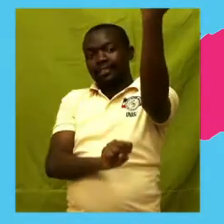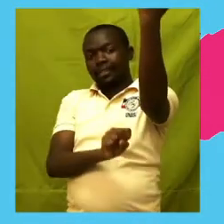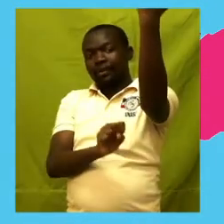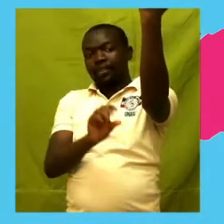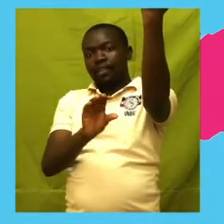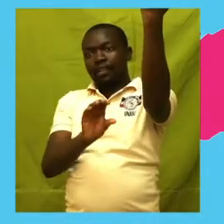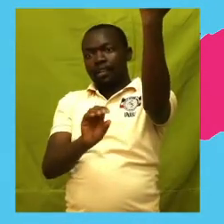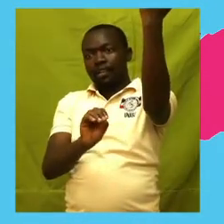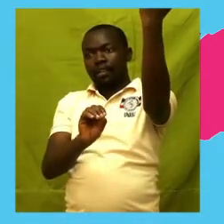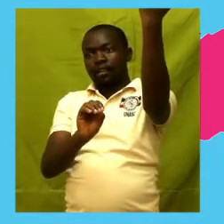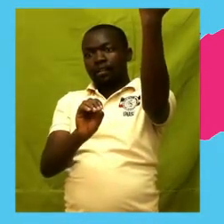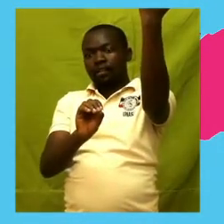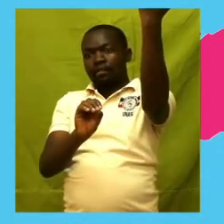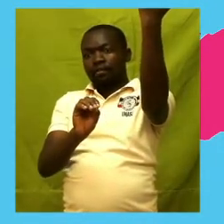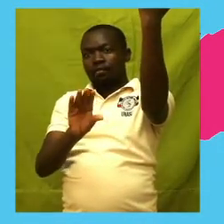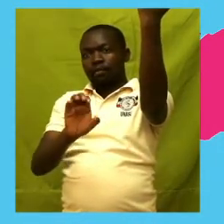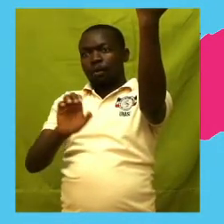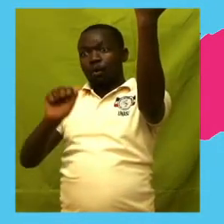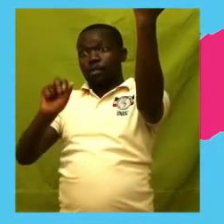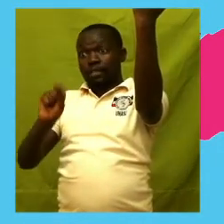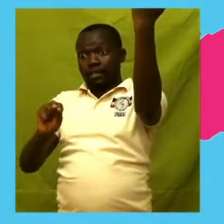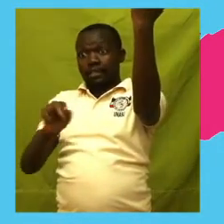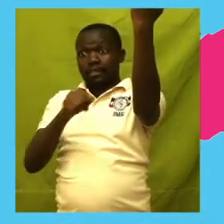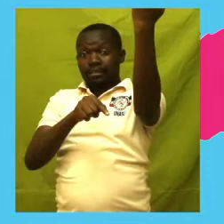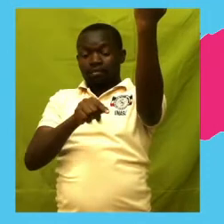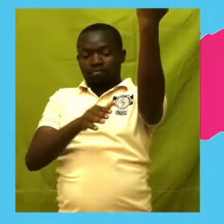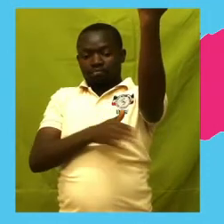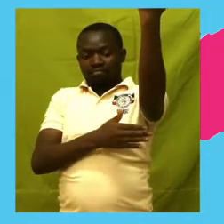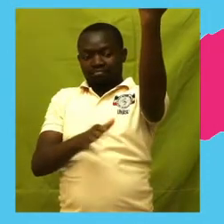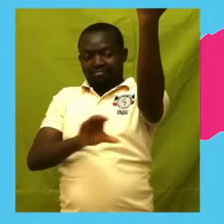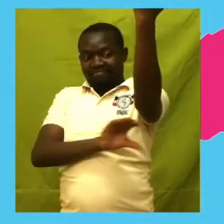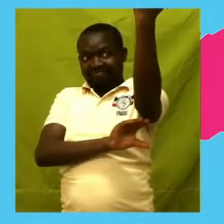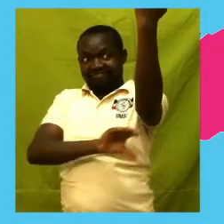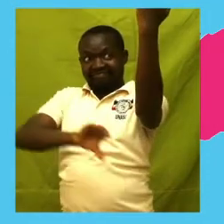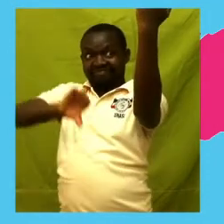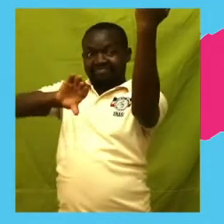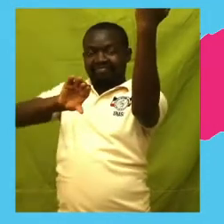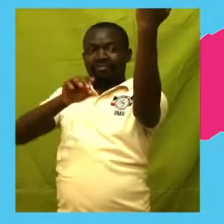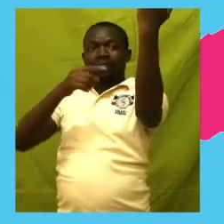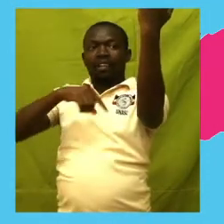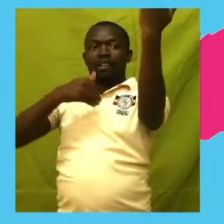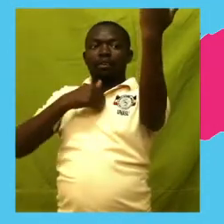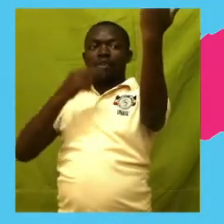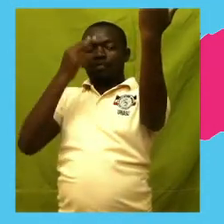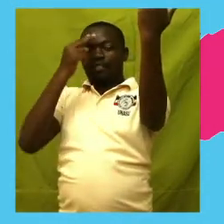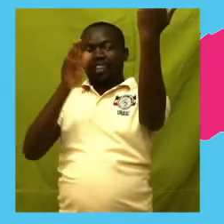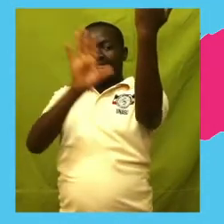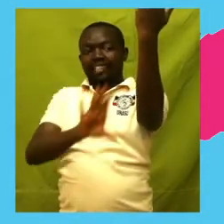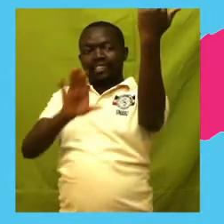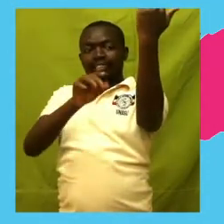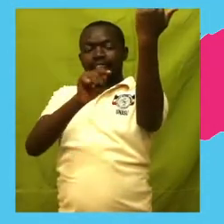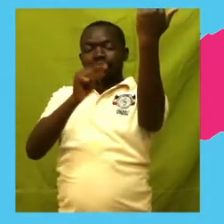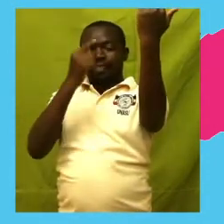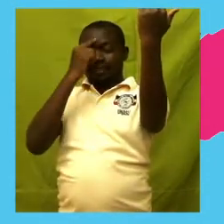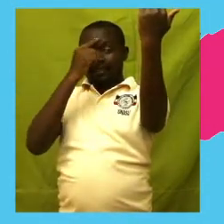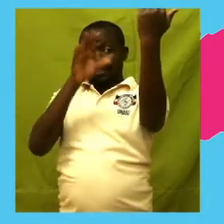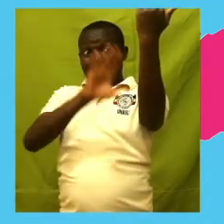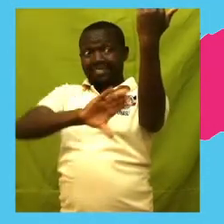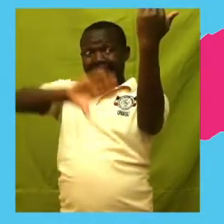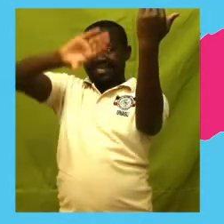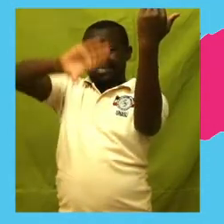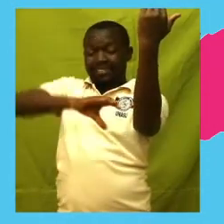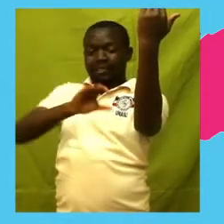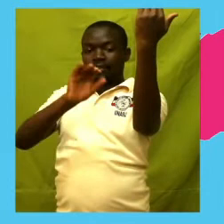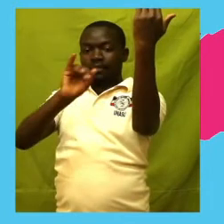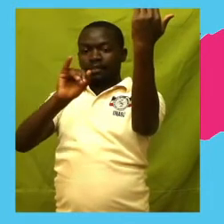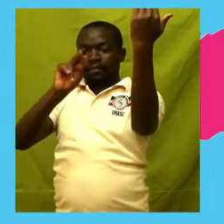that washes Africa's southmost coastline. And the Indian Ocean that